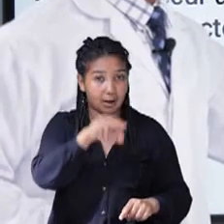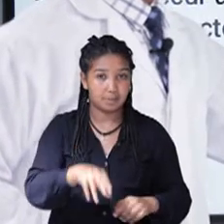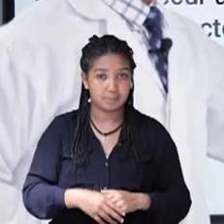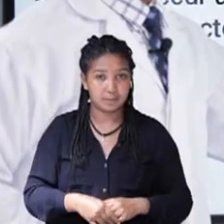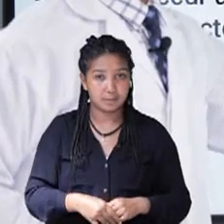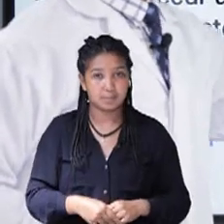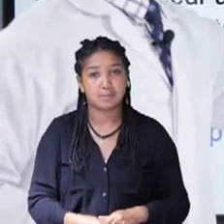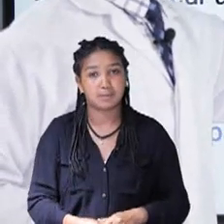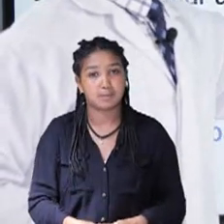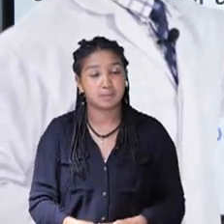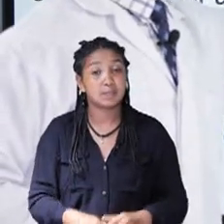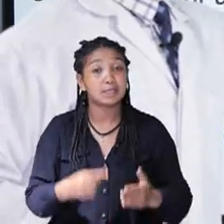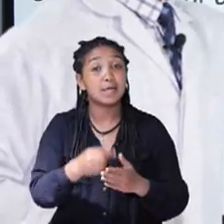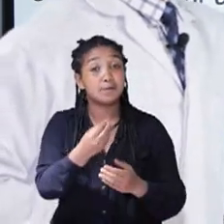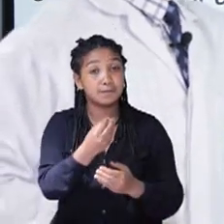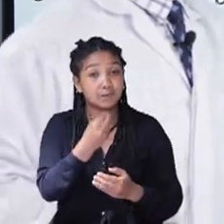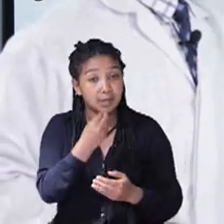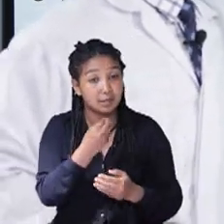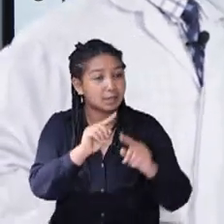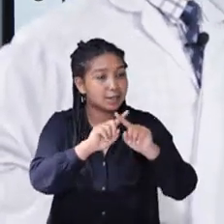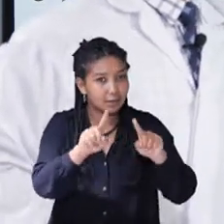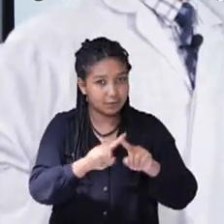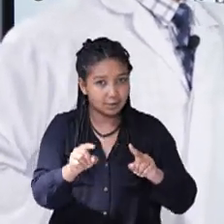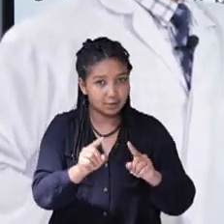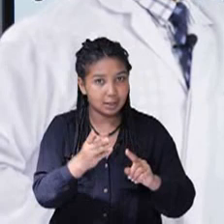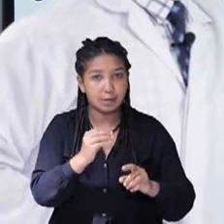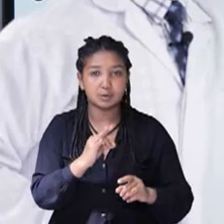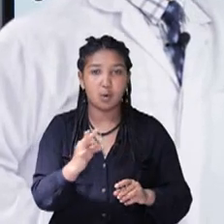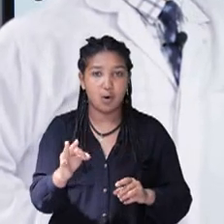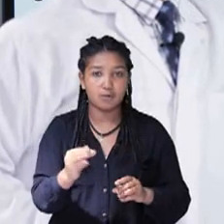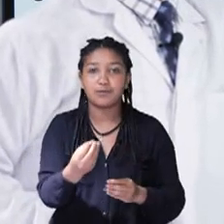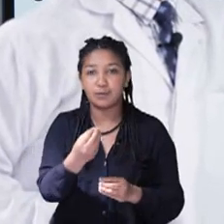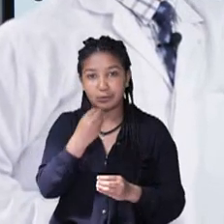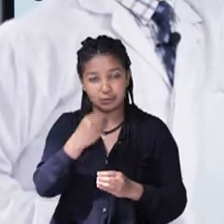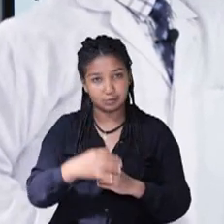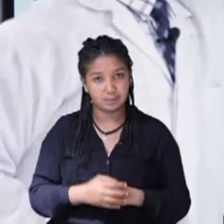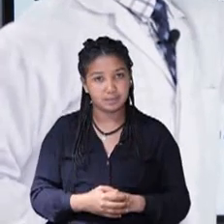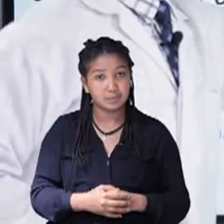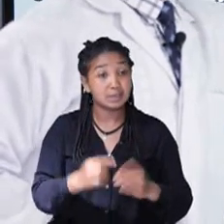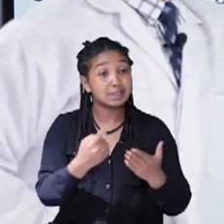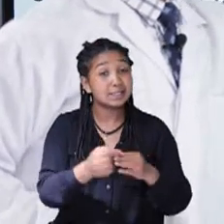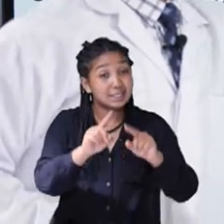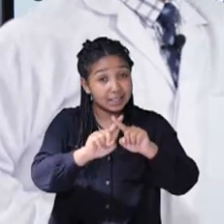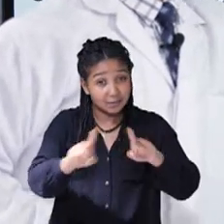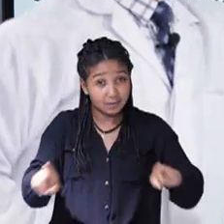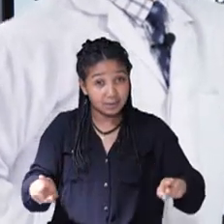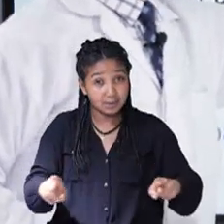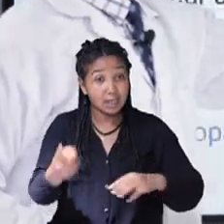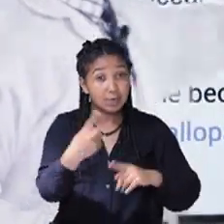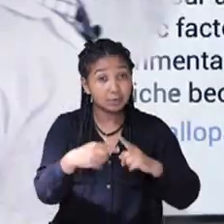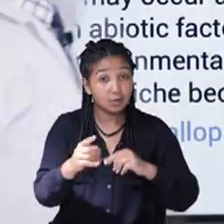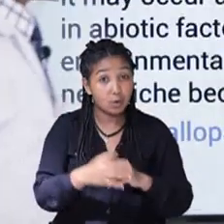type, they feed different types of food. This difference